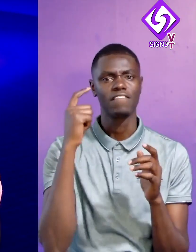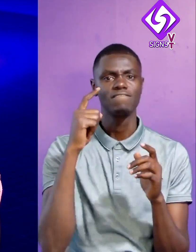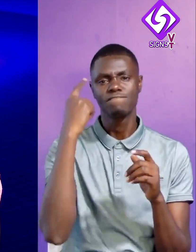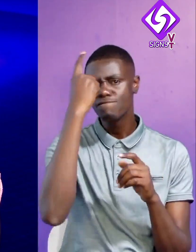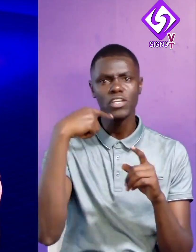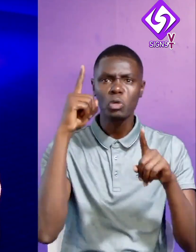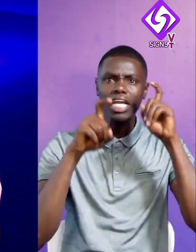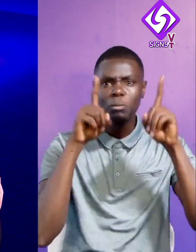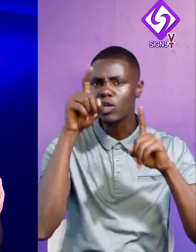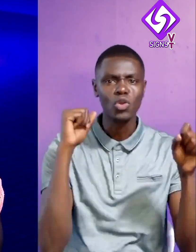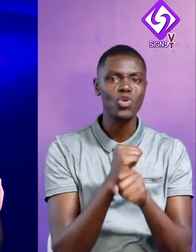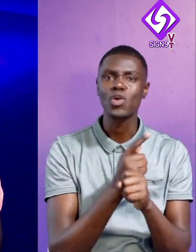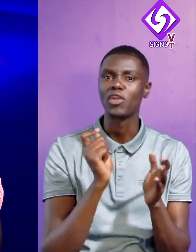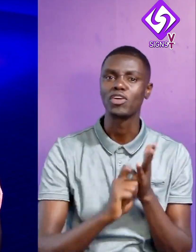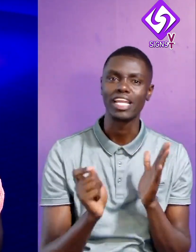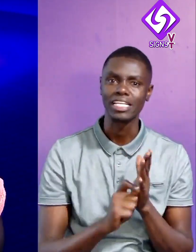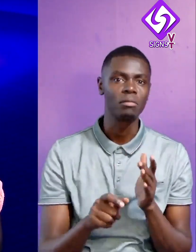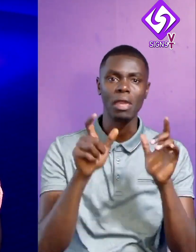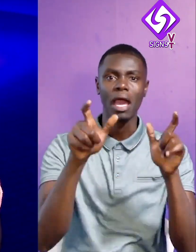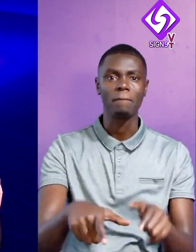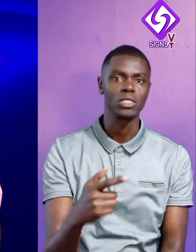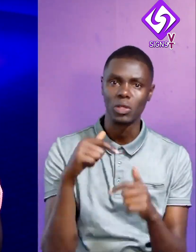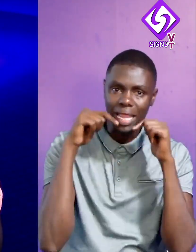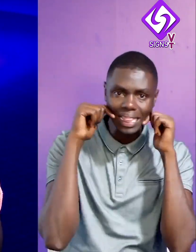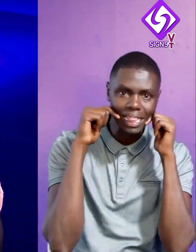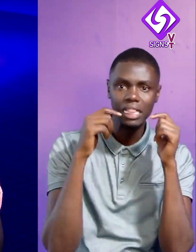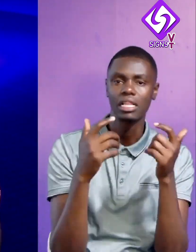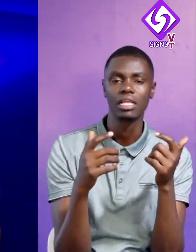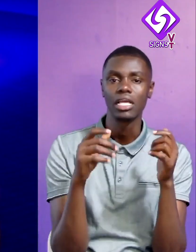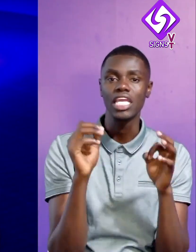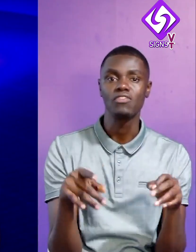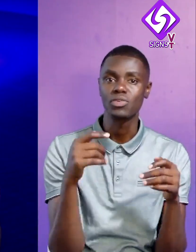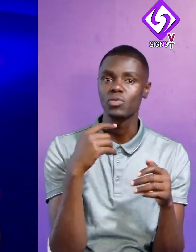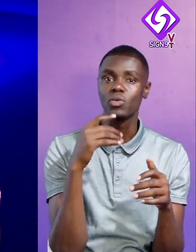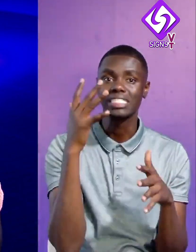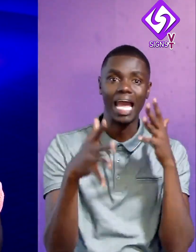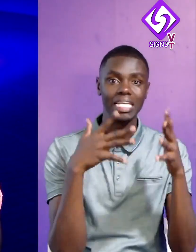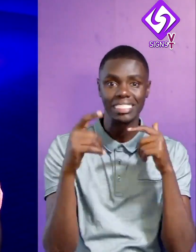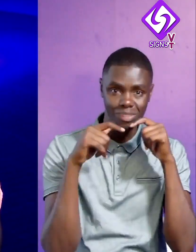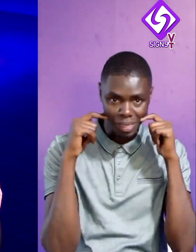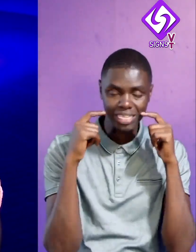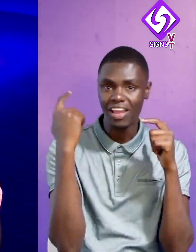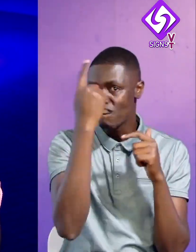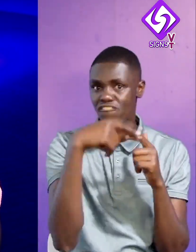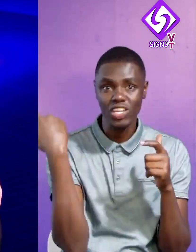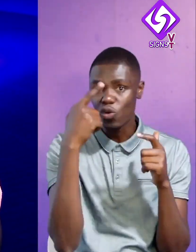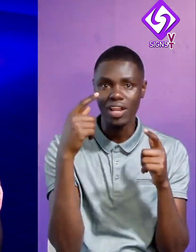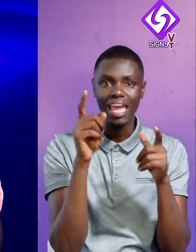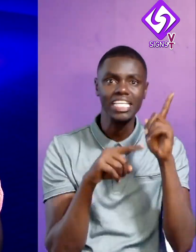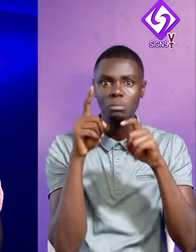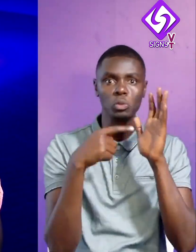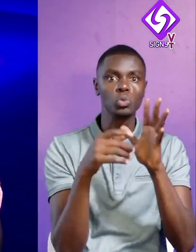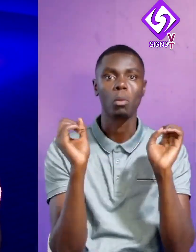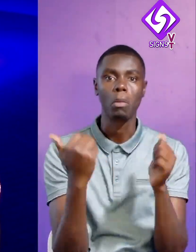expression uwezi andika hapo ati mtu amesmile uandike. Ukisema smiling, hiyo facial expression